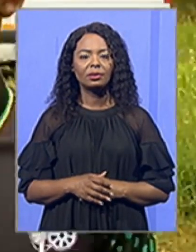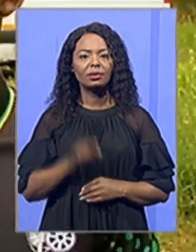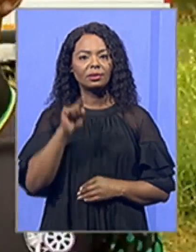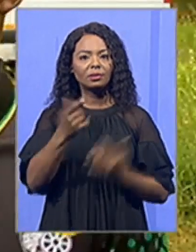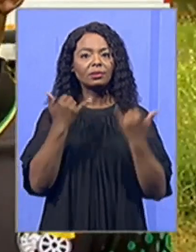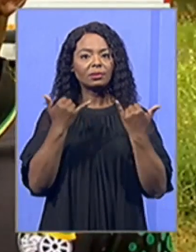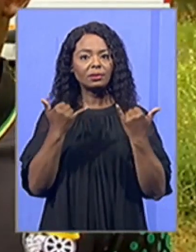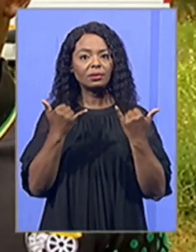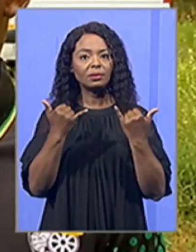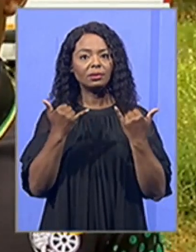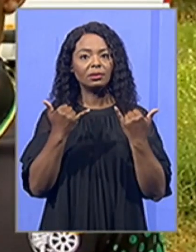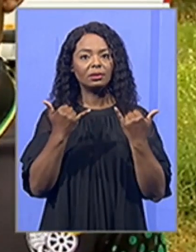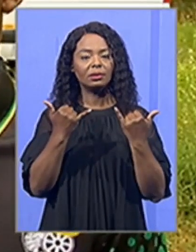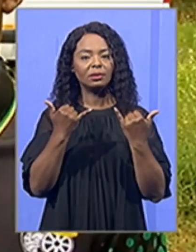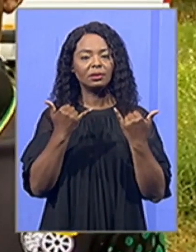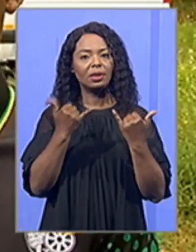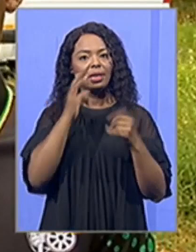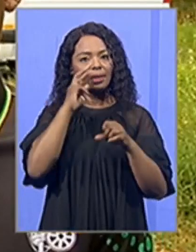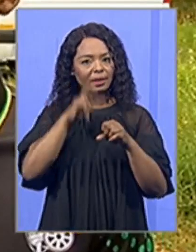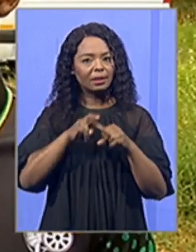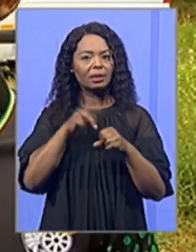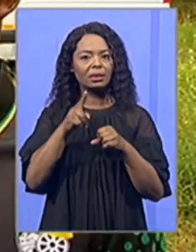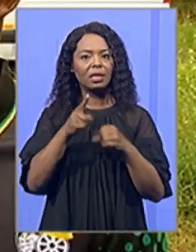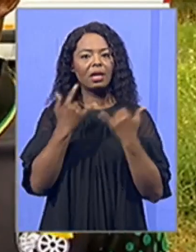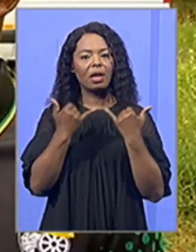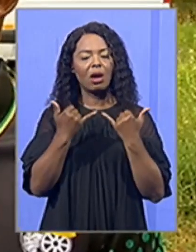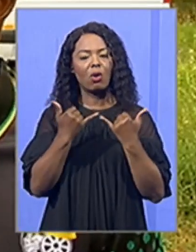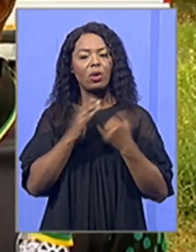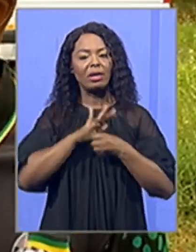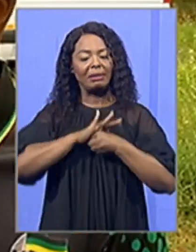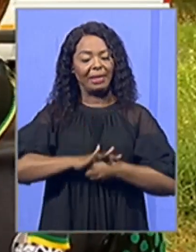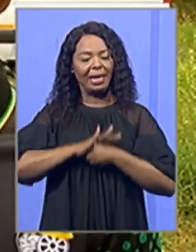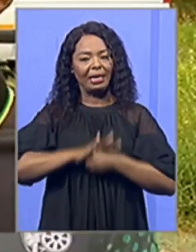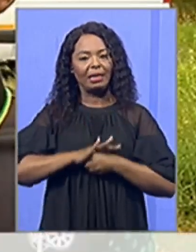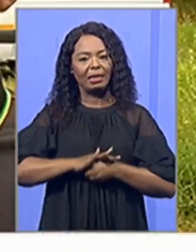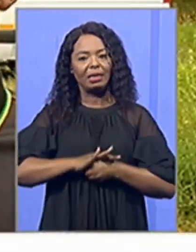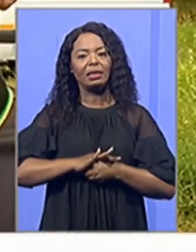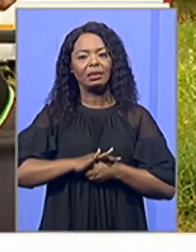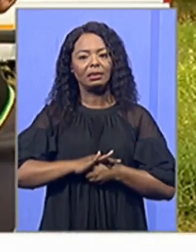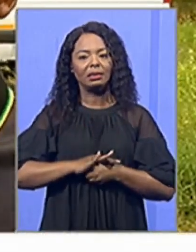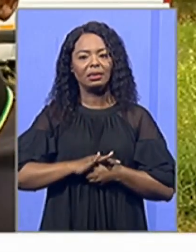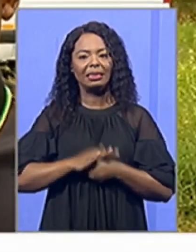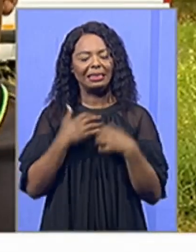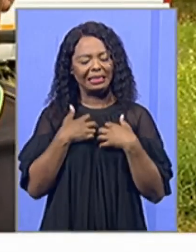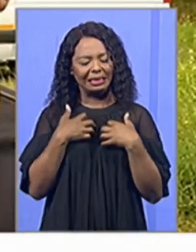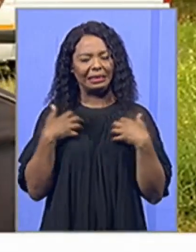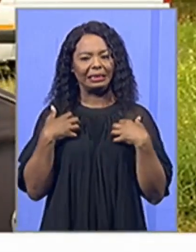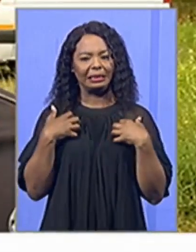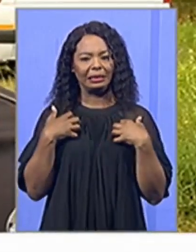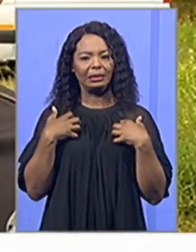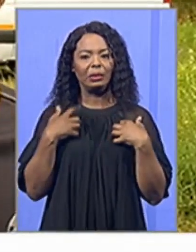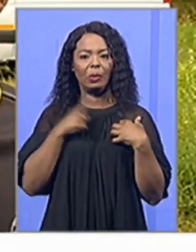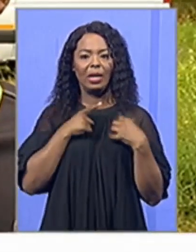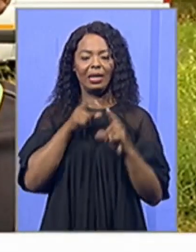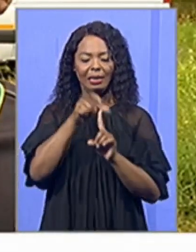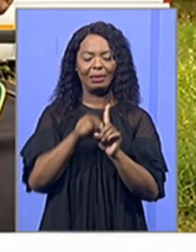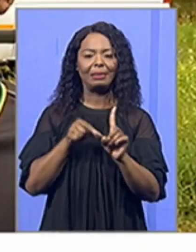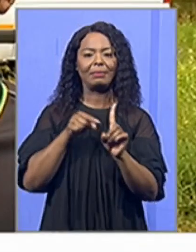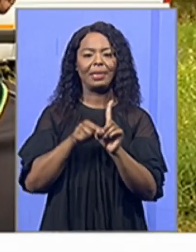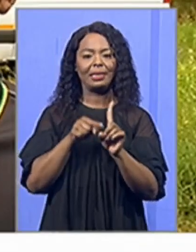forced to handle the pressure, the feeling that we have lost the person who has been